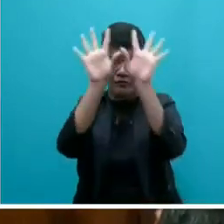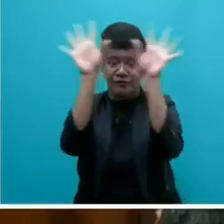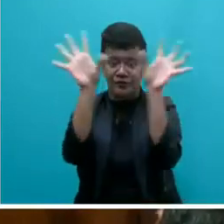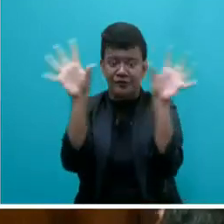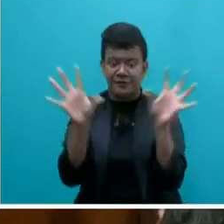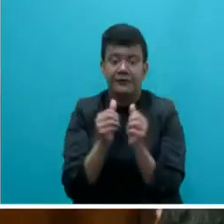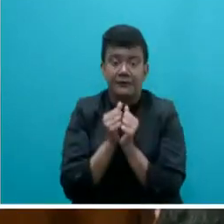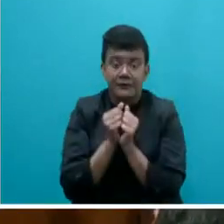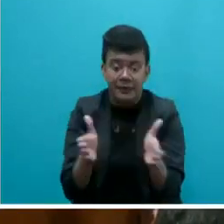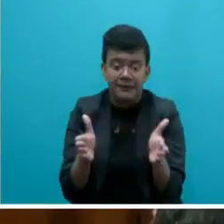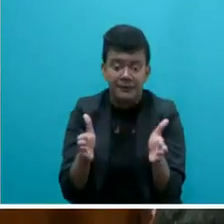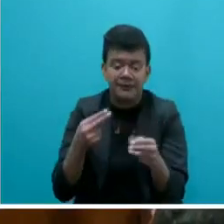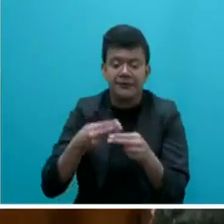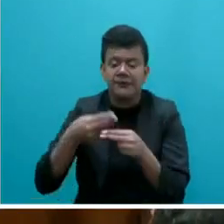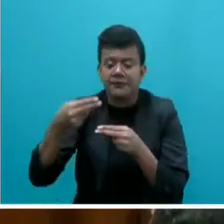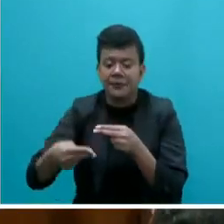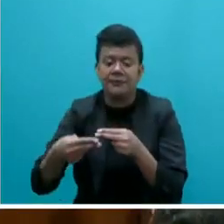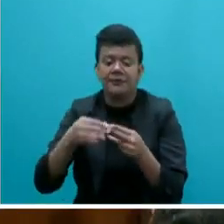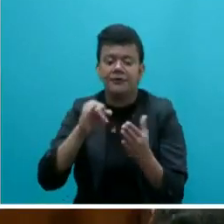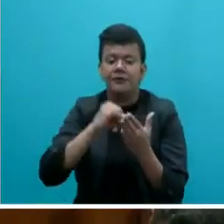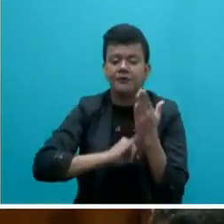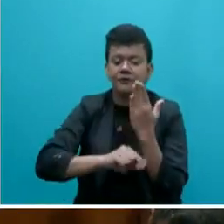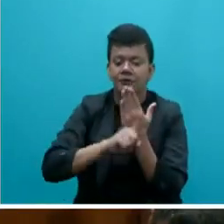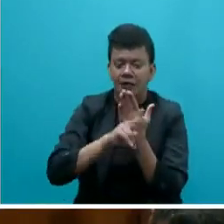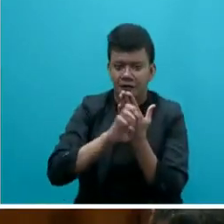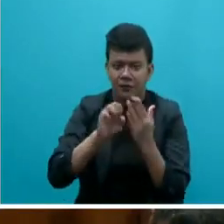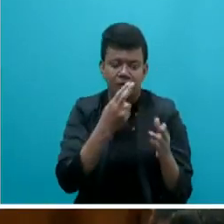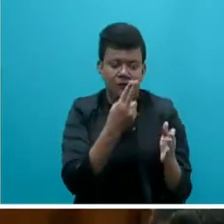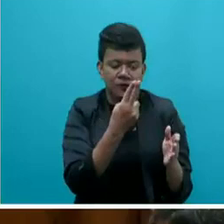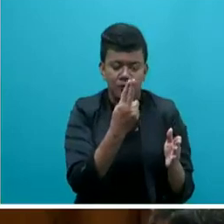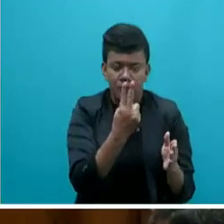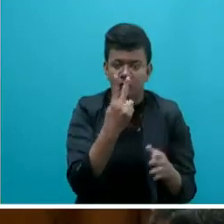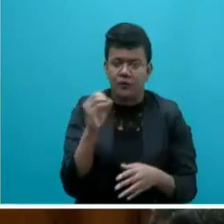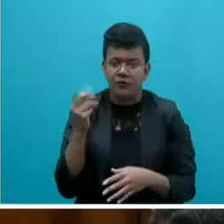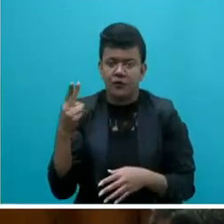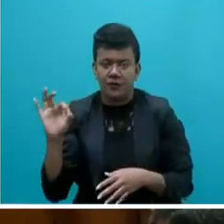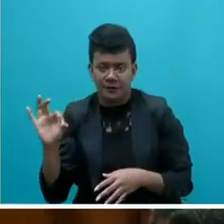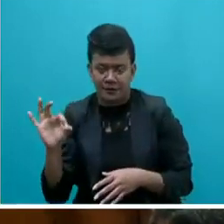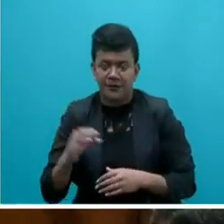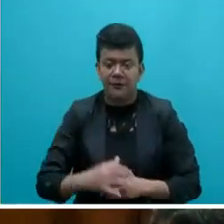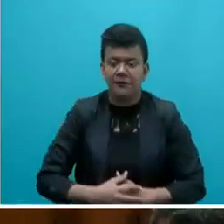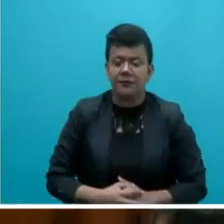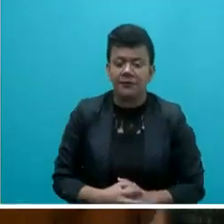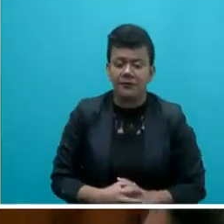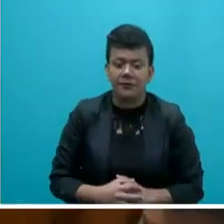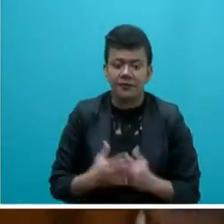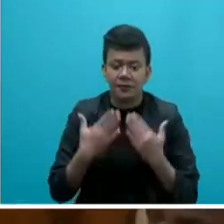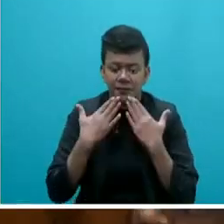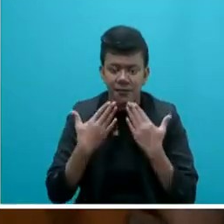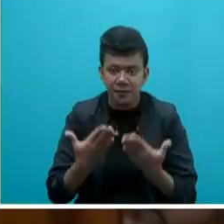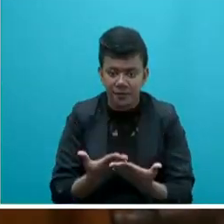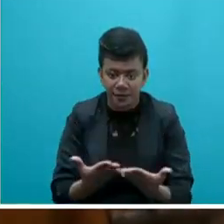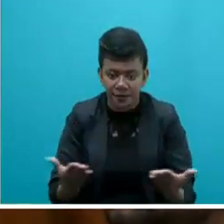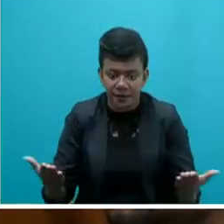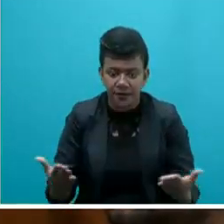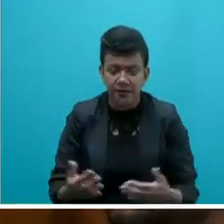support rendered by His Excellency and the President of the Republic of Fiji and in this House. Thank you, Vinaka Vaklevich.